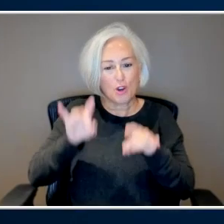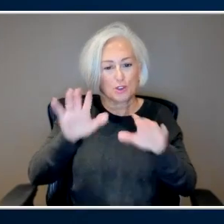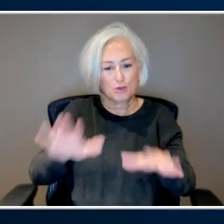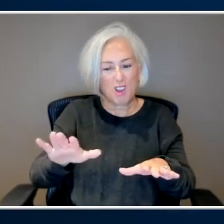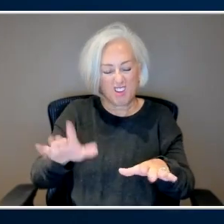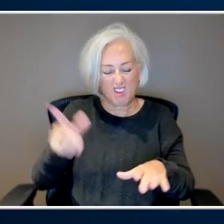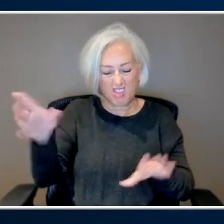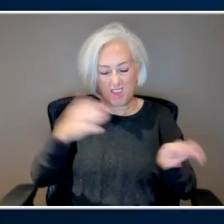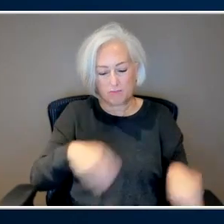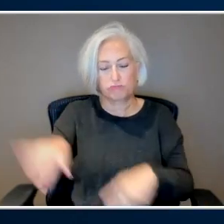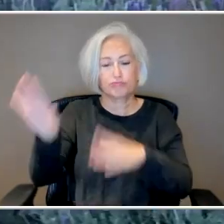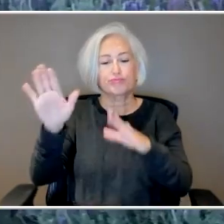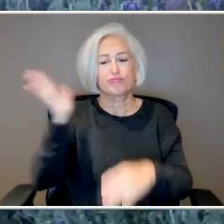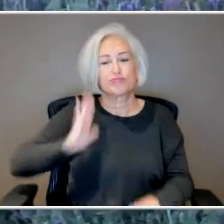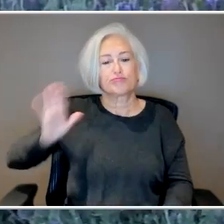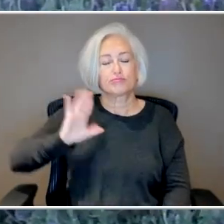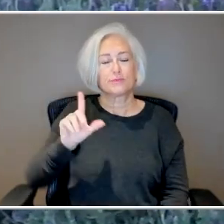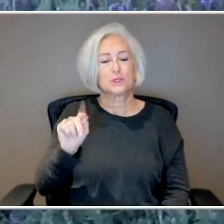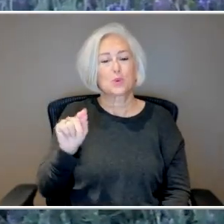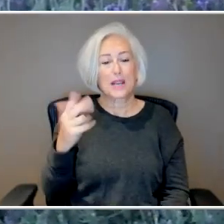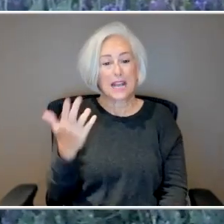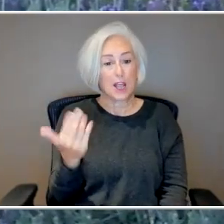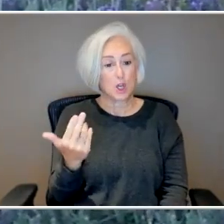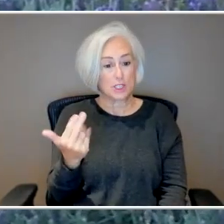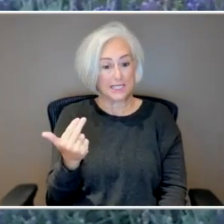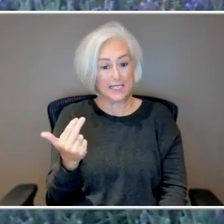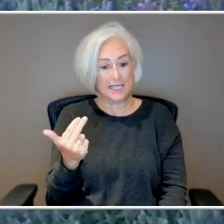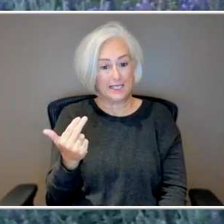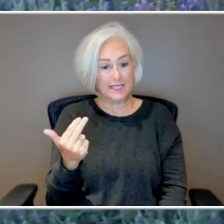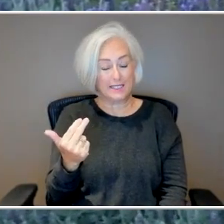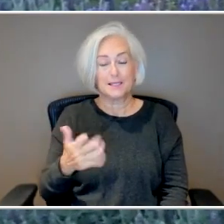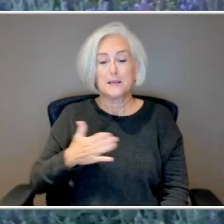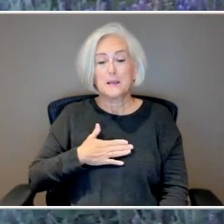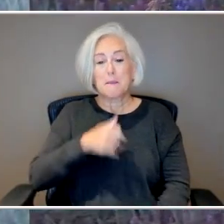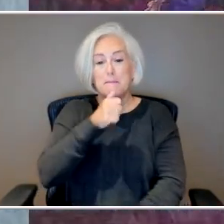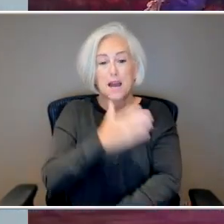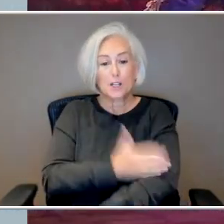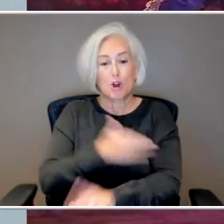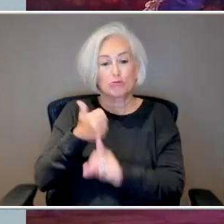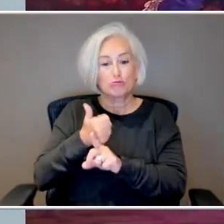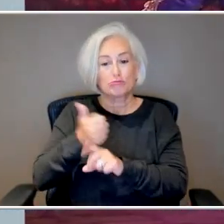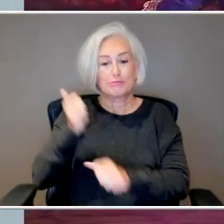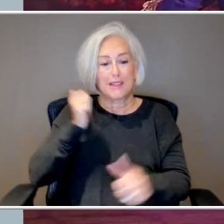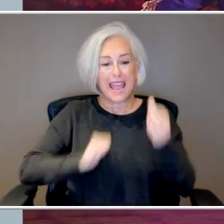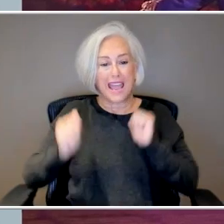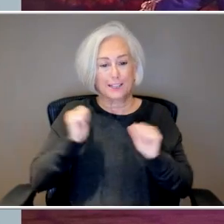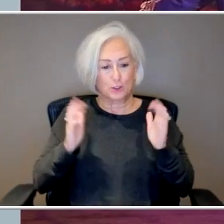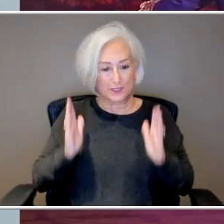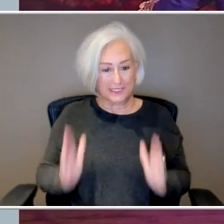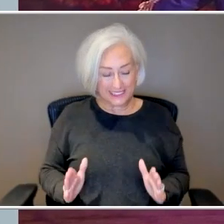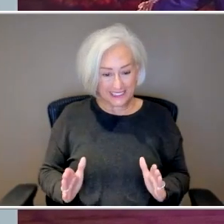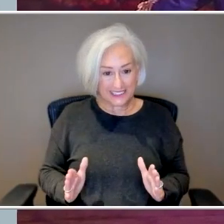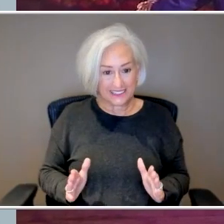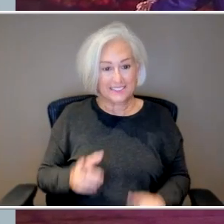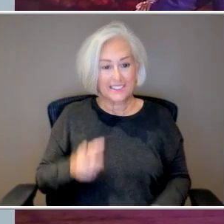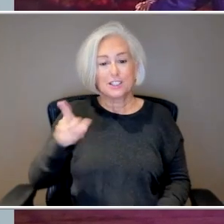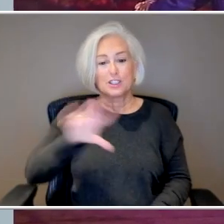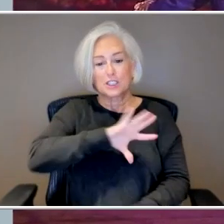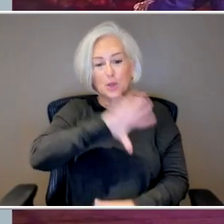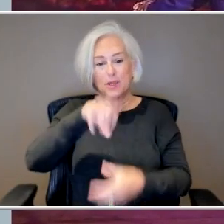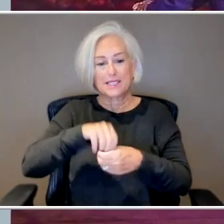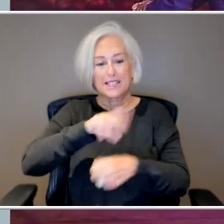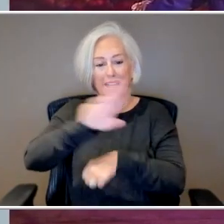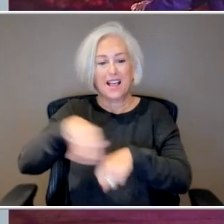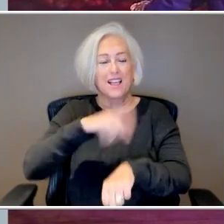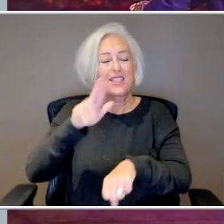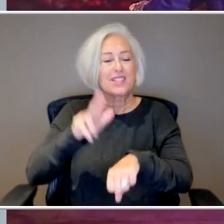2013. And my daughter is an actress, and she was in the national